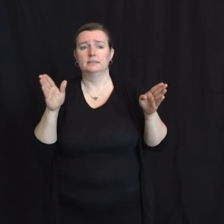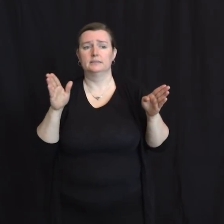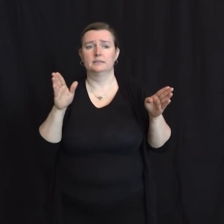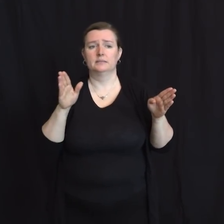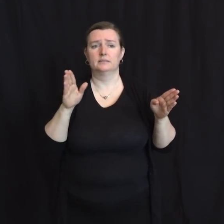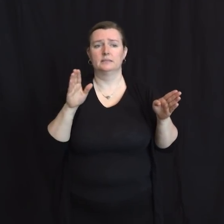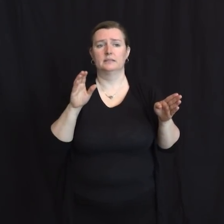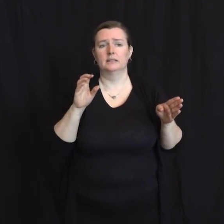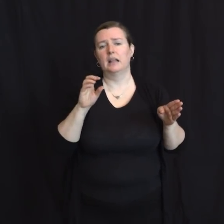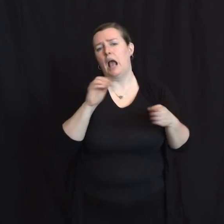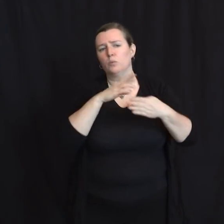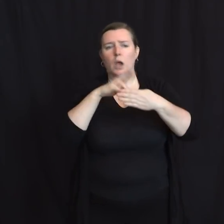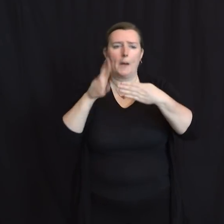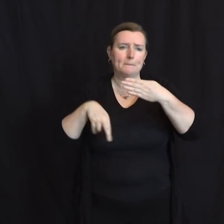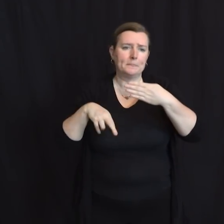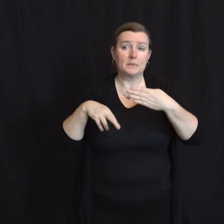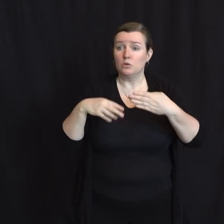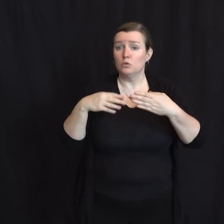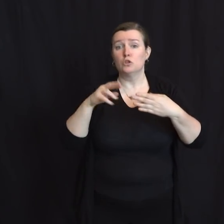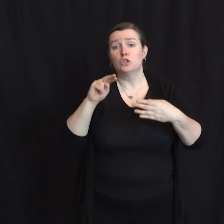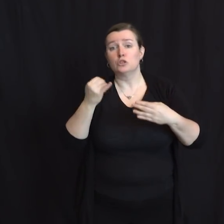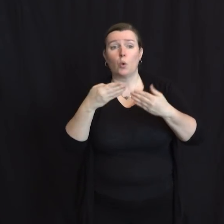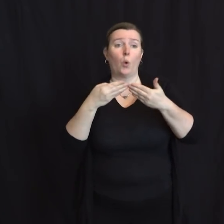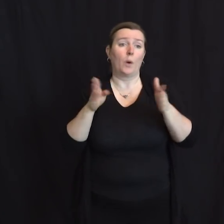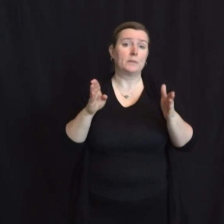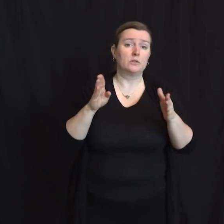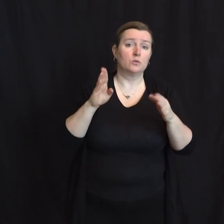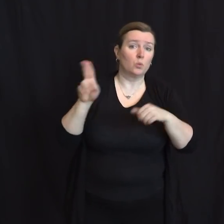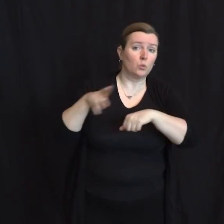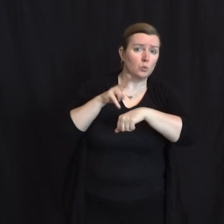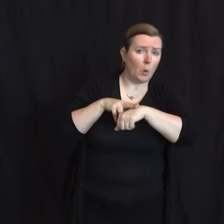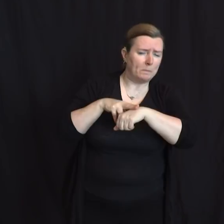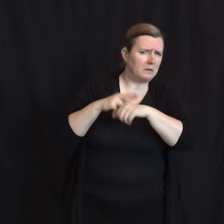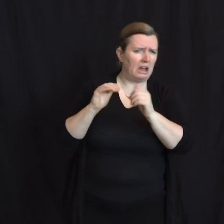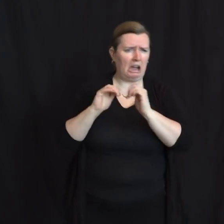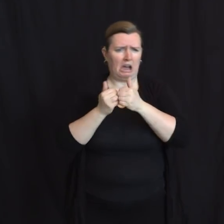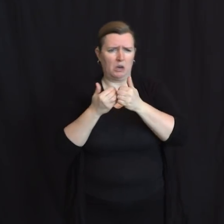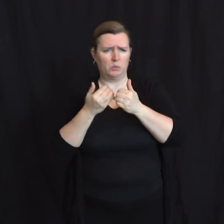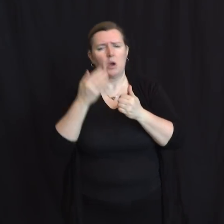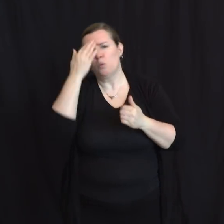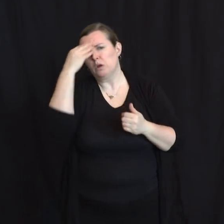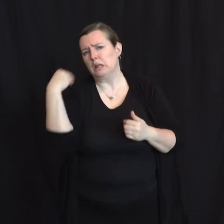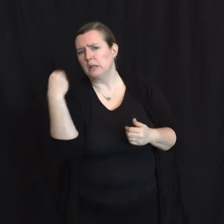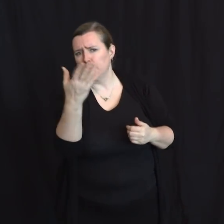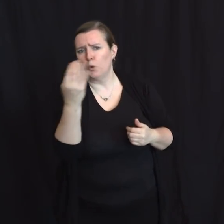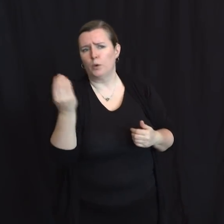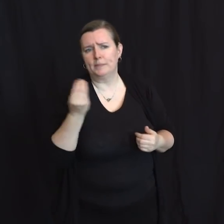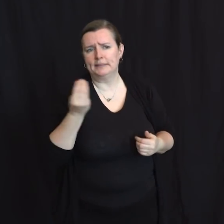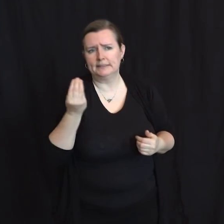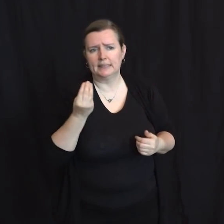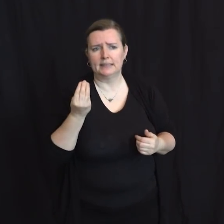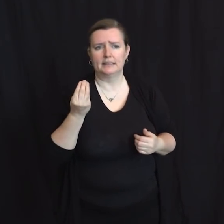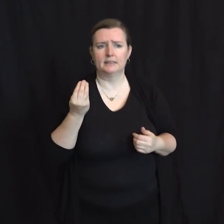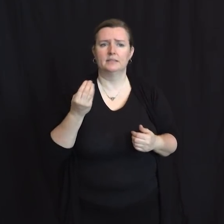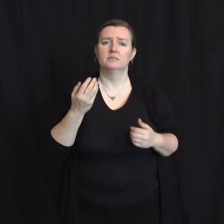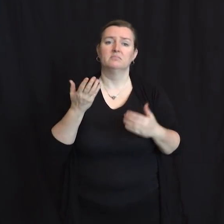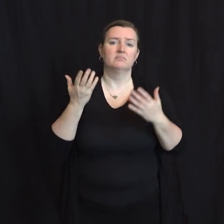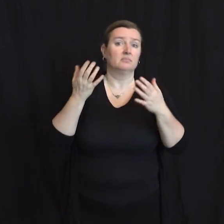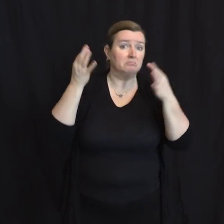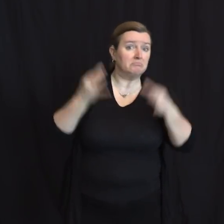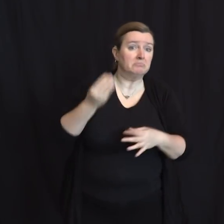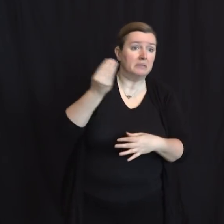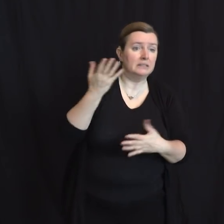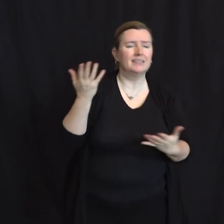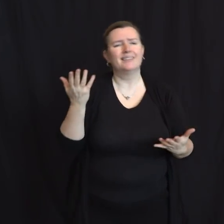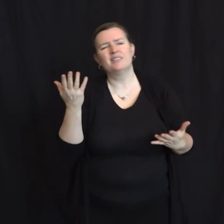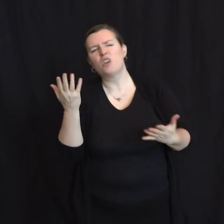sort of reopening process going by Monday, and I'm not sure it'll be by Monday, but part of that is going to be at least the broad outlines